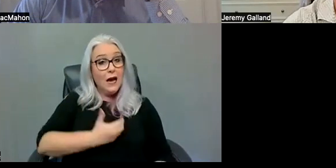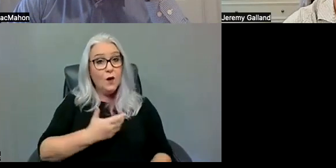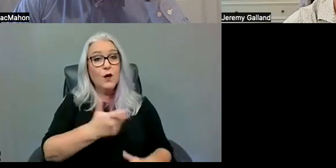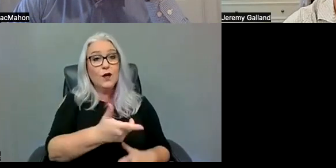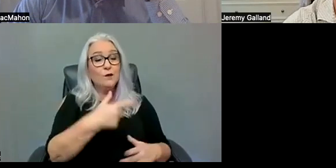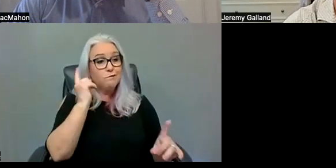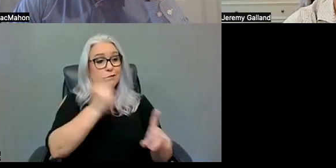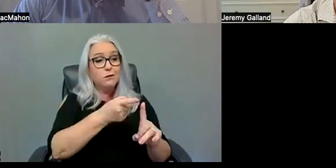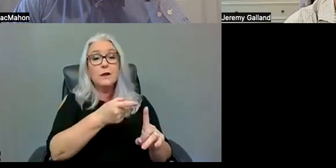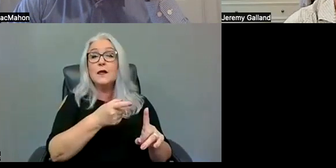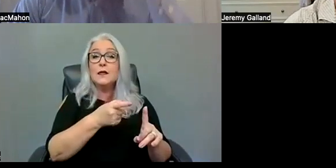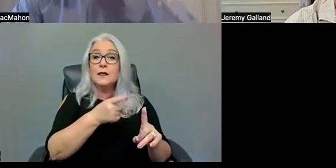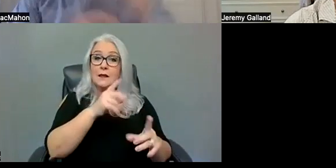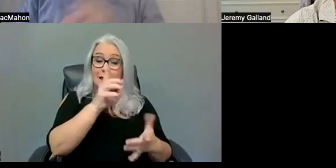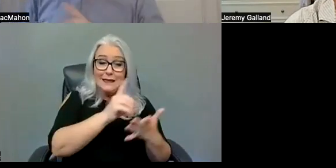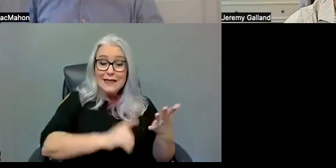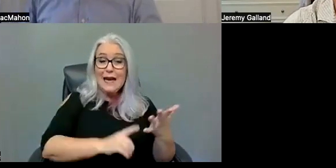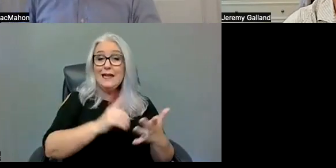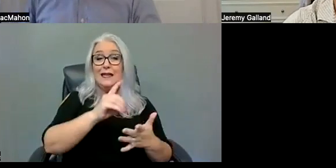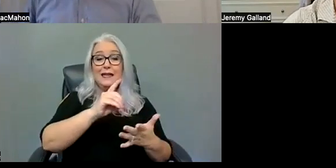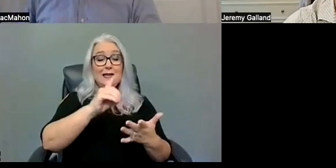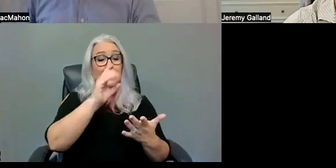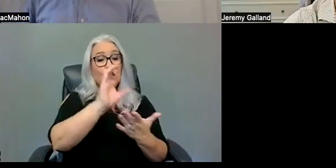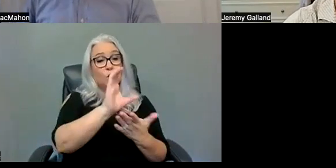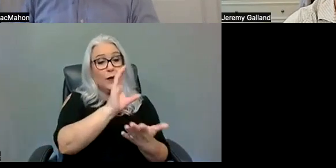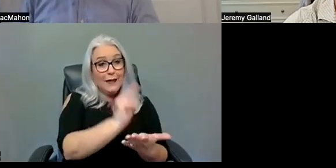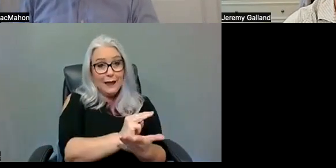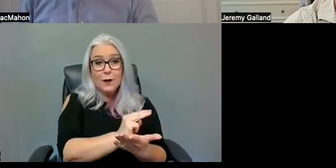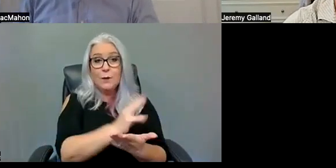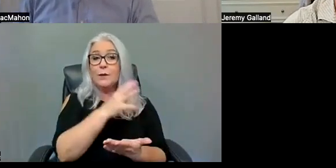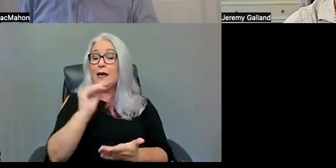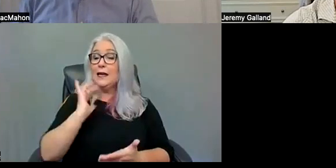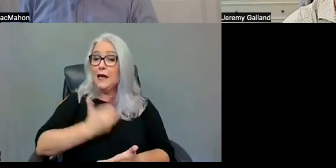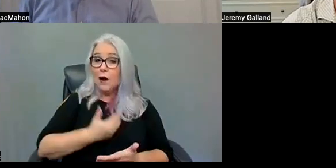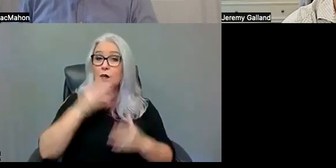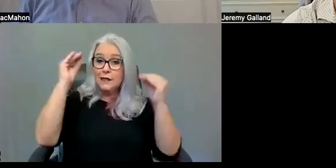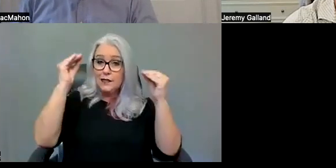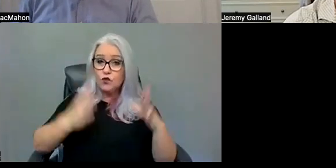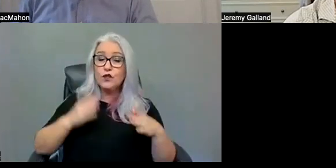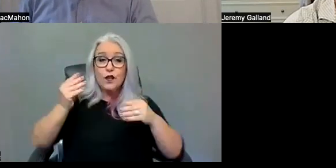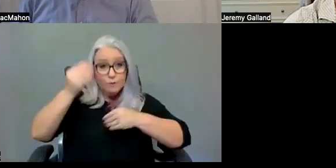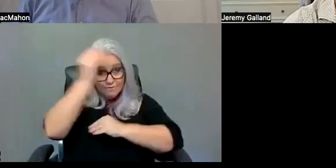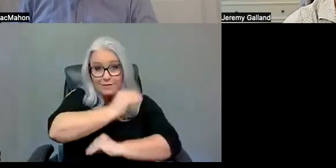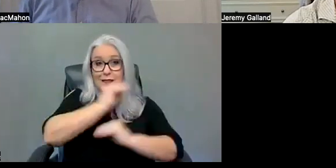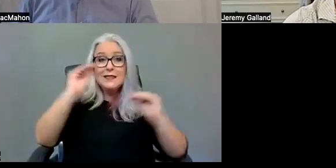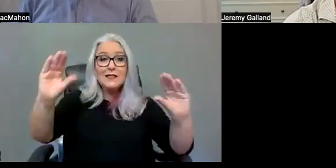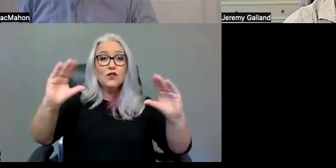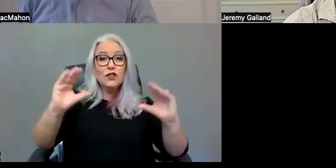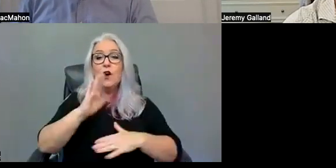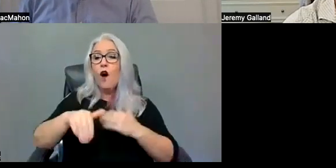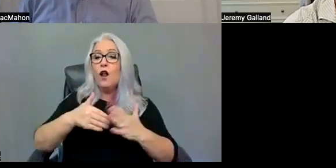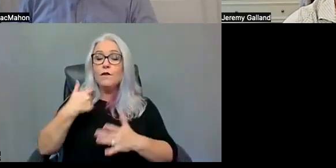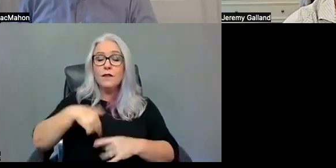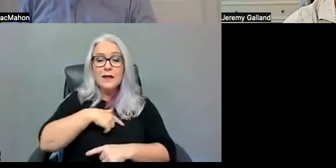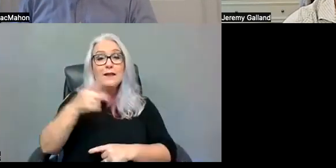are implementing curriculum, and our main school administration, as Kai says from the top, they are the ones who